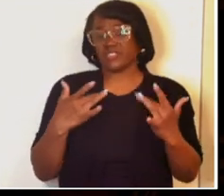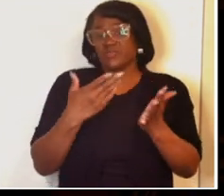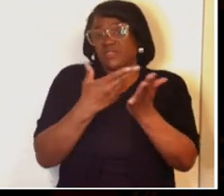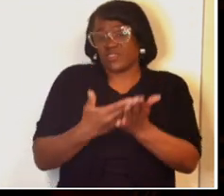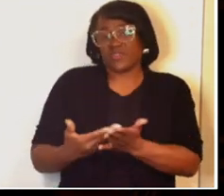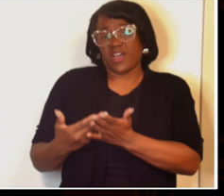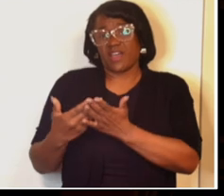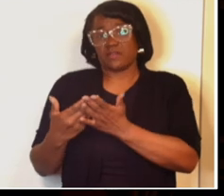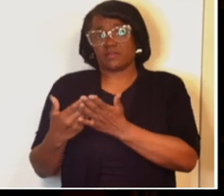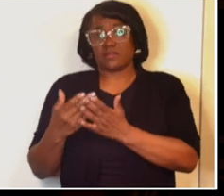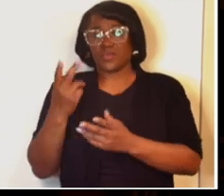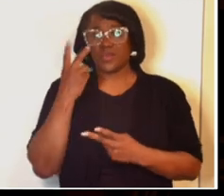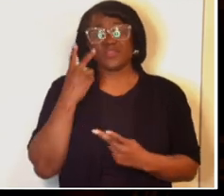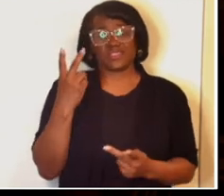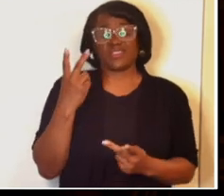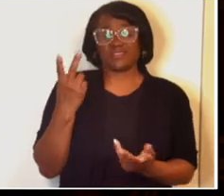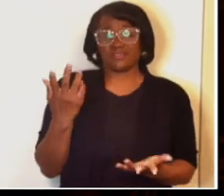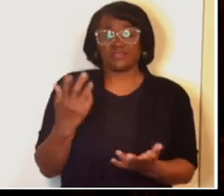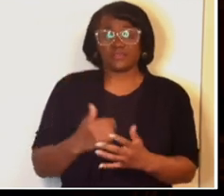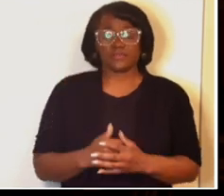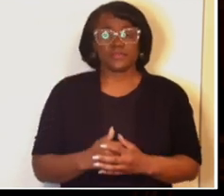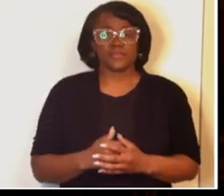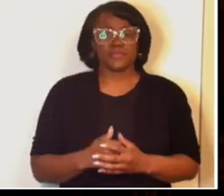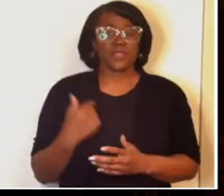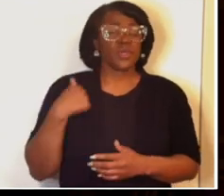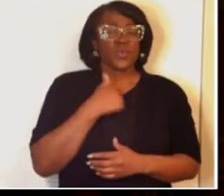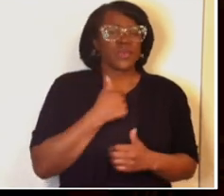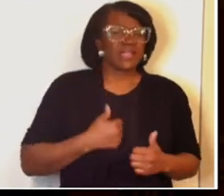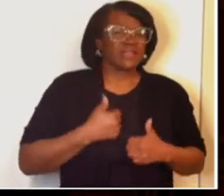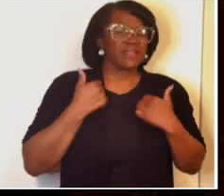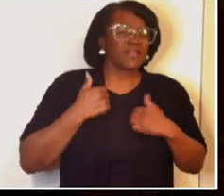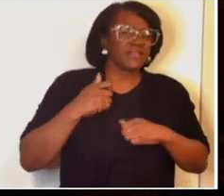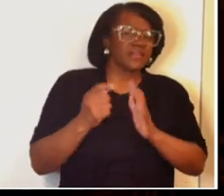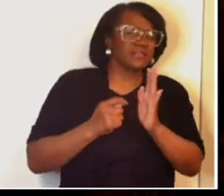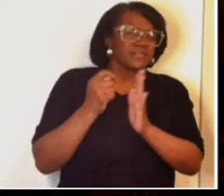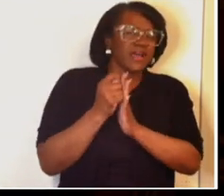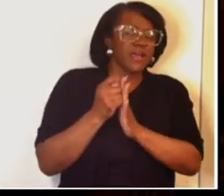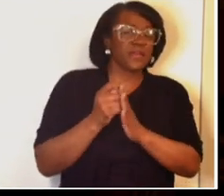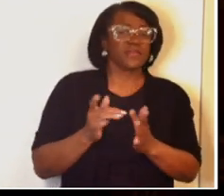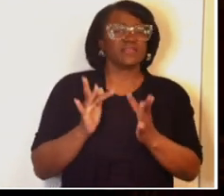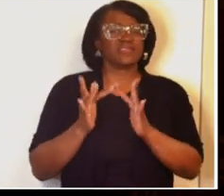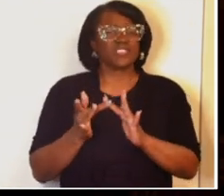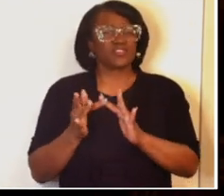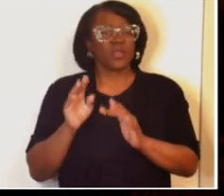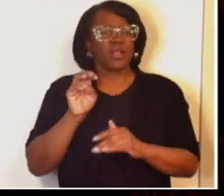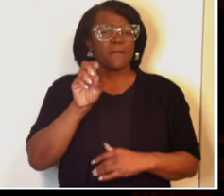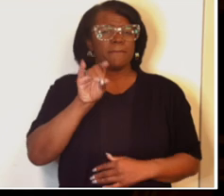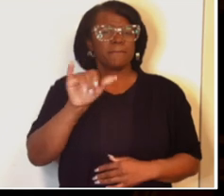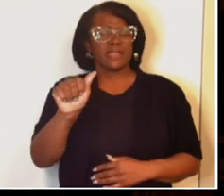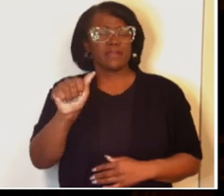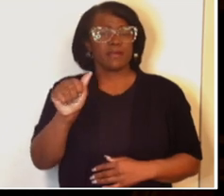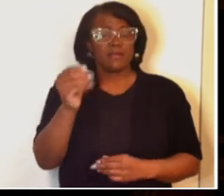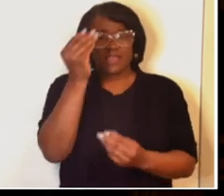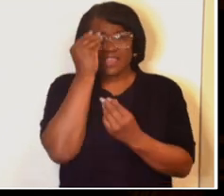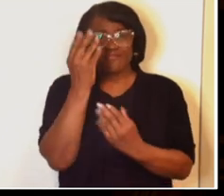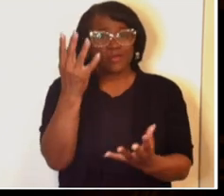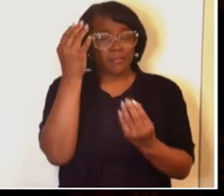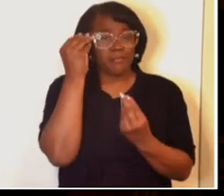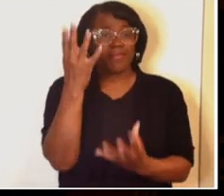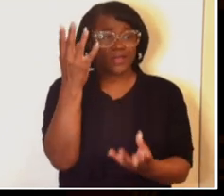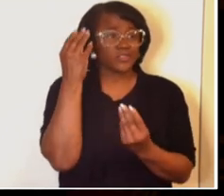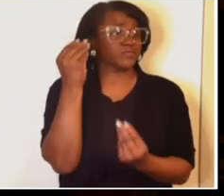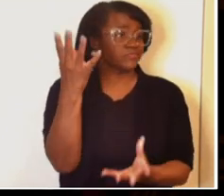five seasons. We live in an age of digital media where information is available